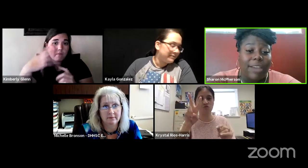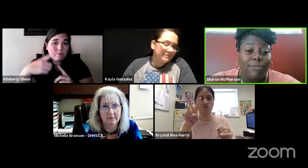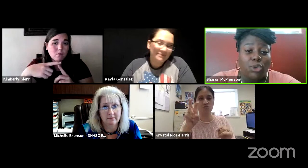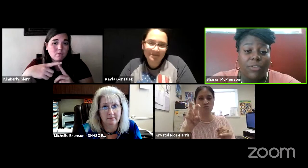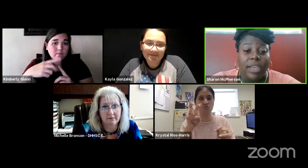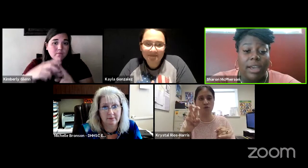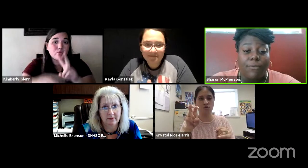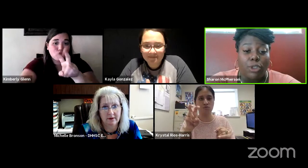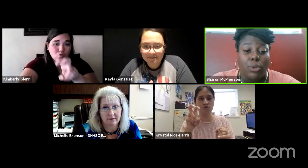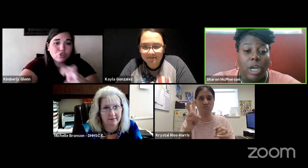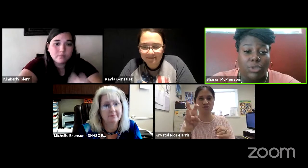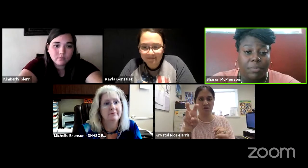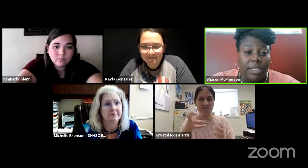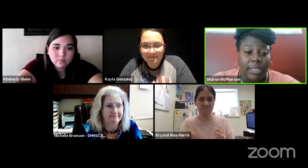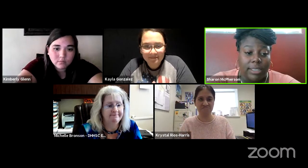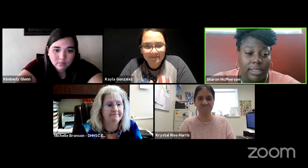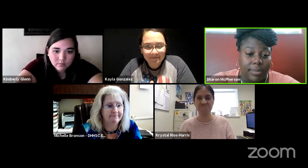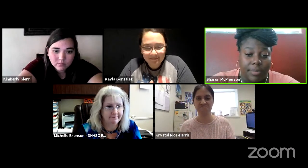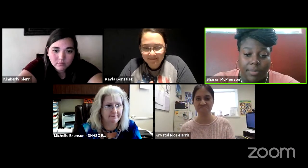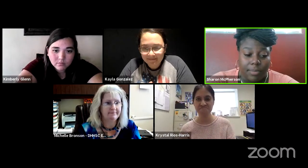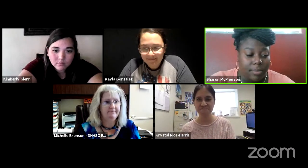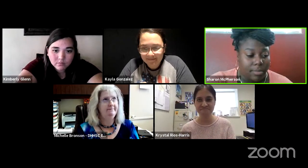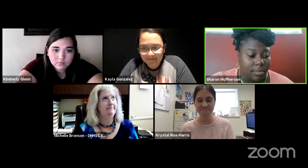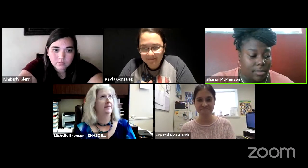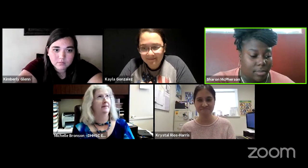Let's do more deaf trivia for 200, please.